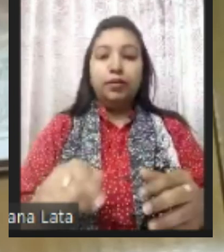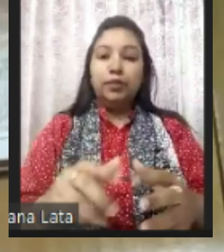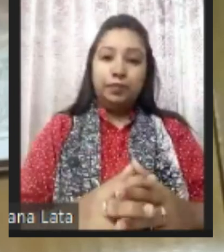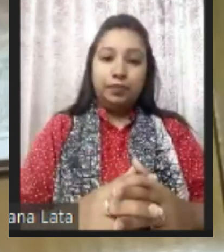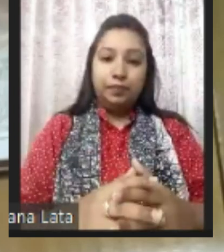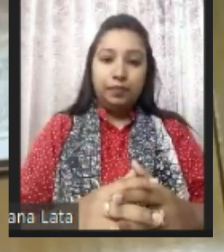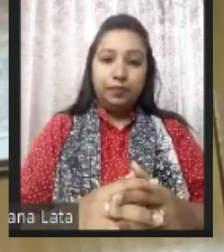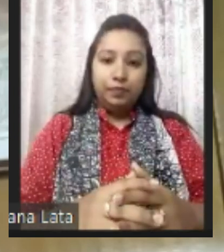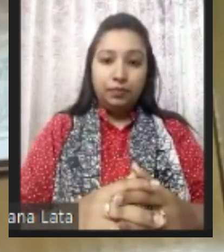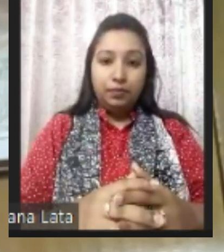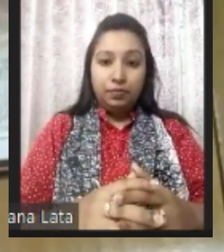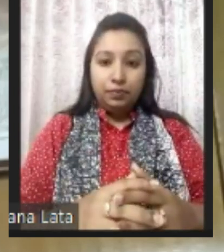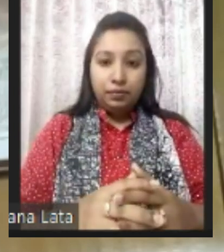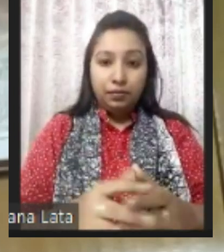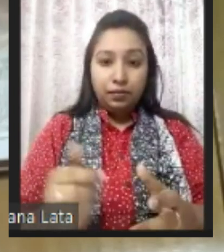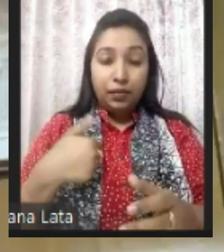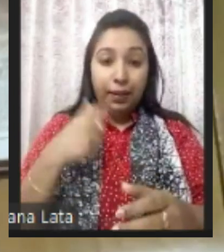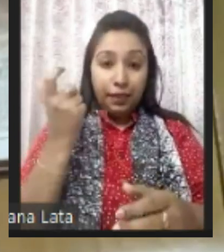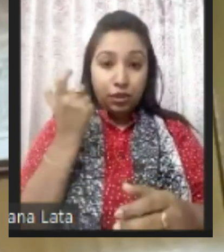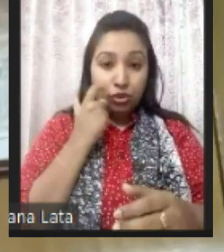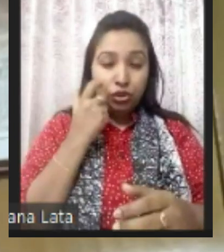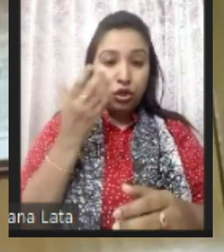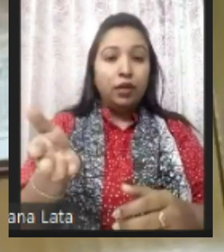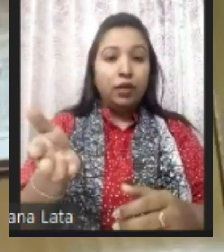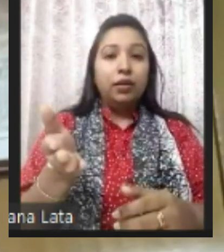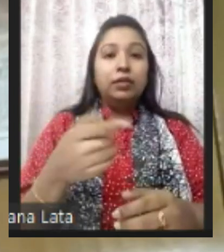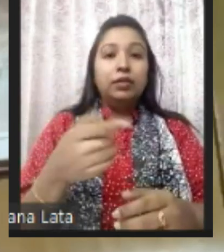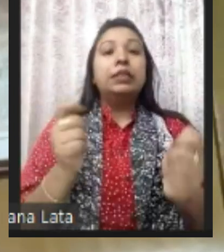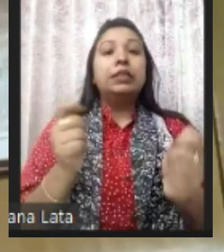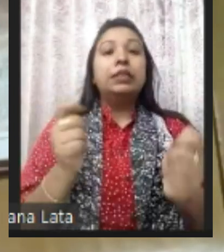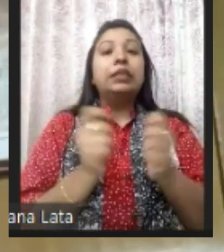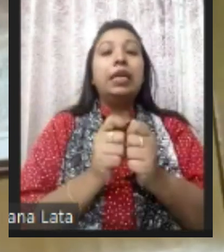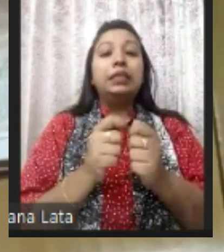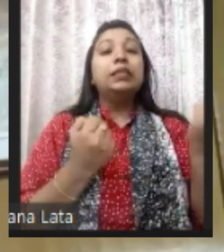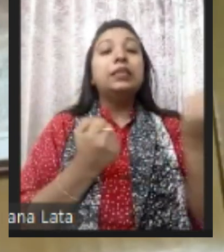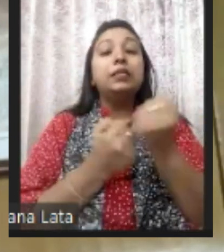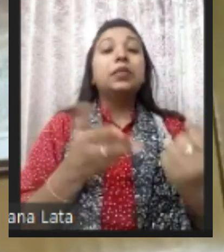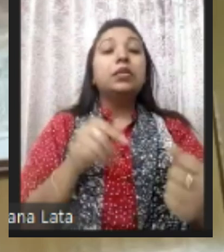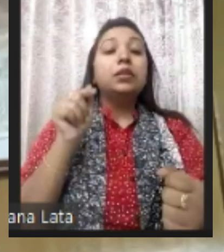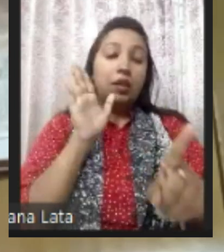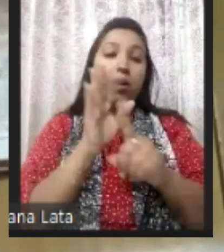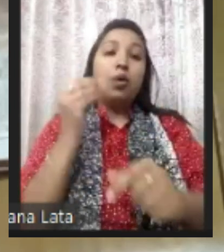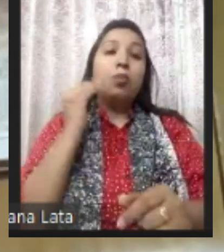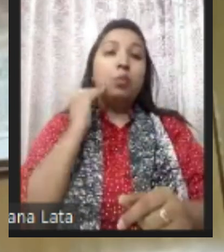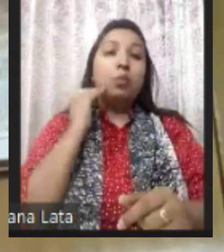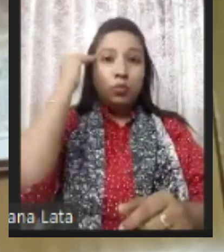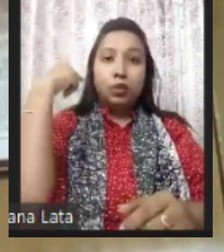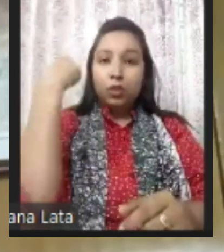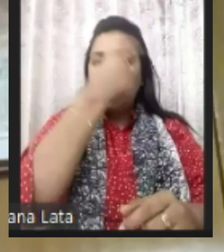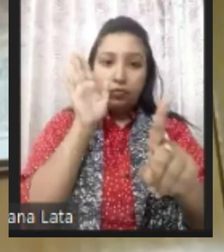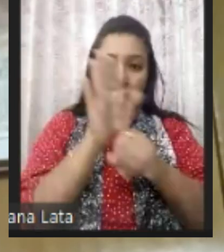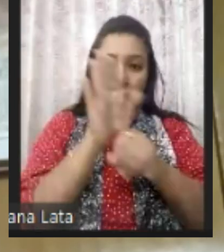And our government by this time enacted the Rights and Protection of Persons with Disabilities Act